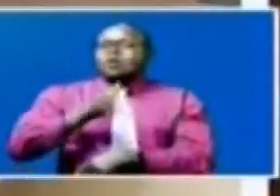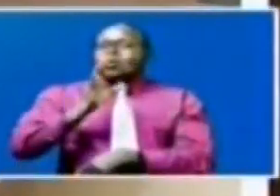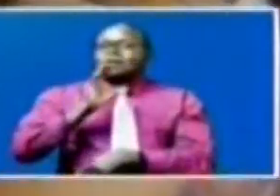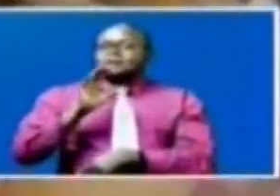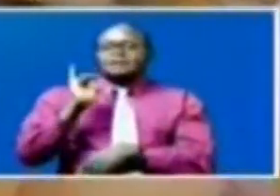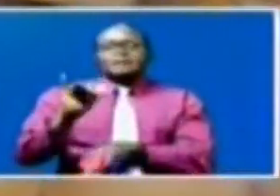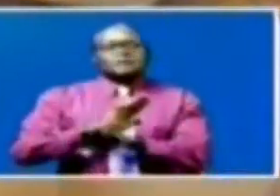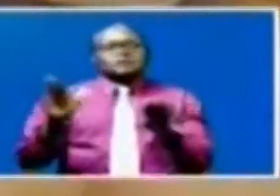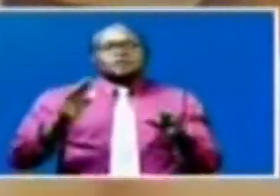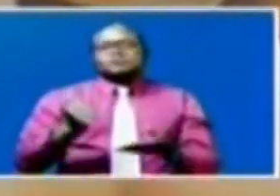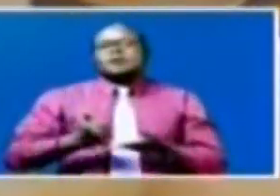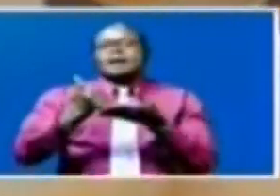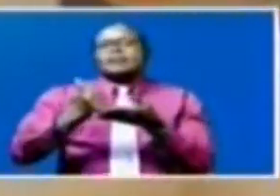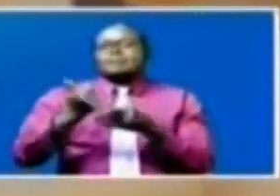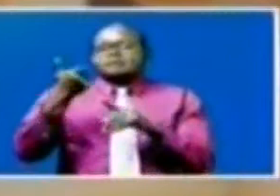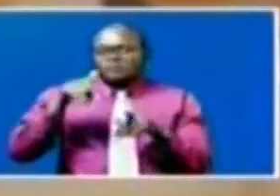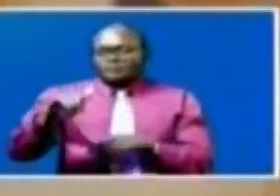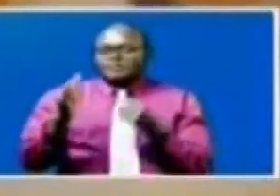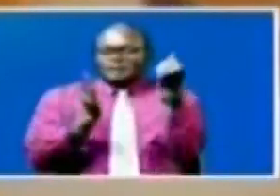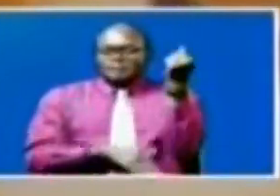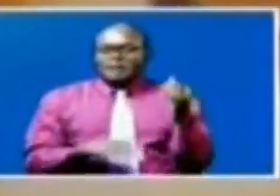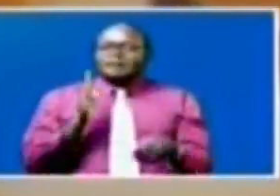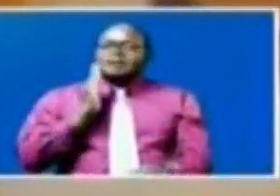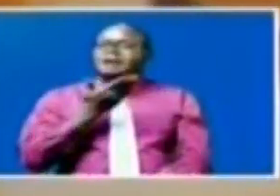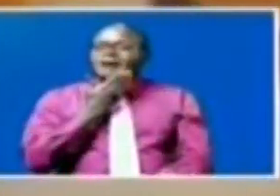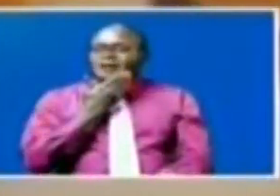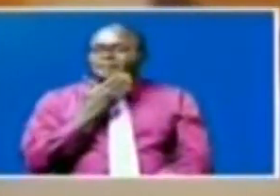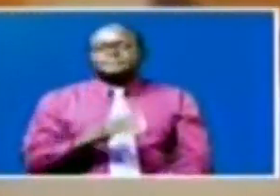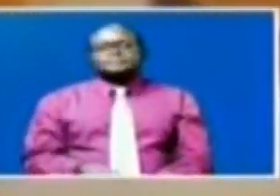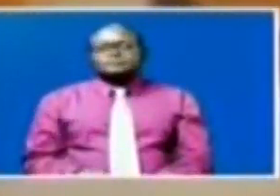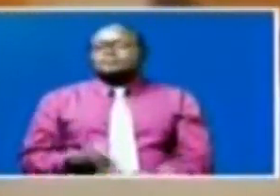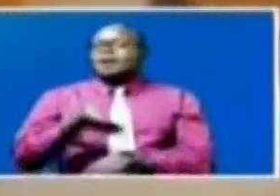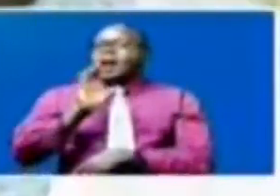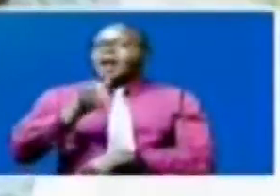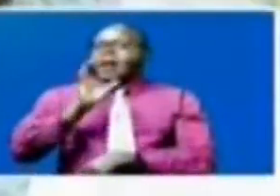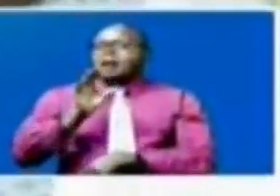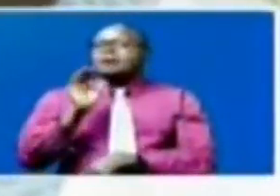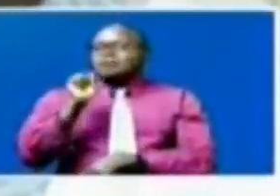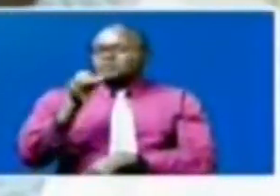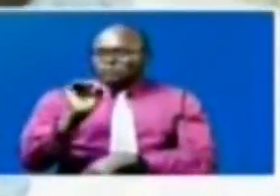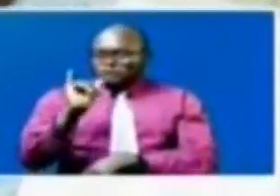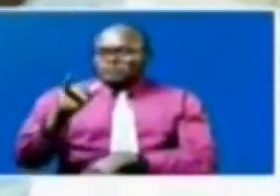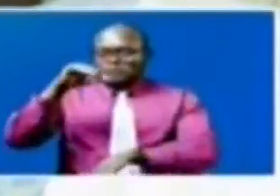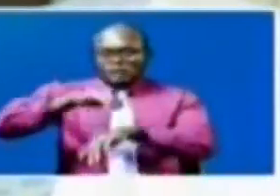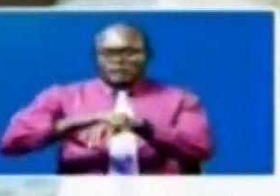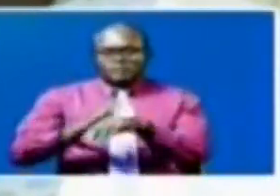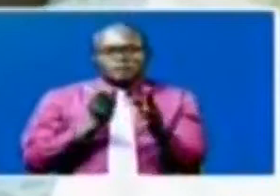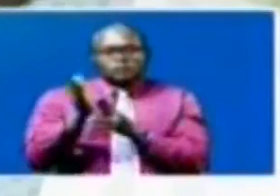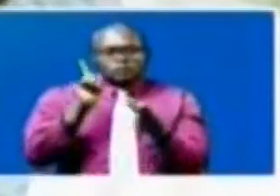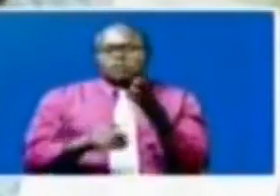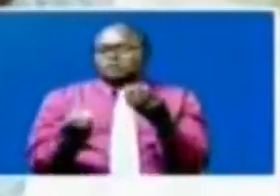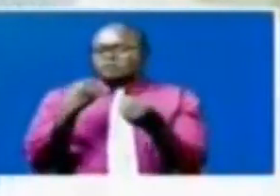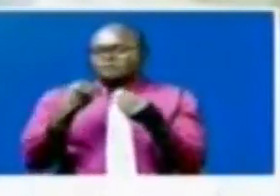may not cushion you from dental fluorosis. You still cook with this water. Mm-hmm. So you'll still take it in form of